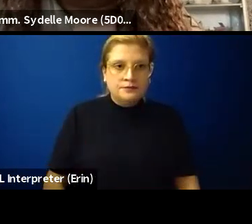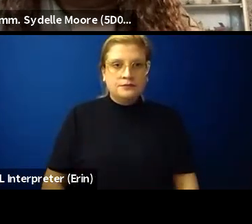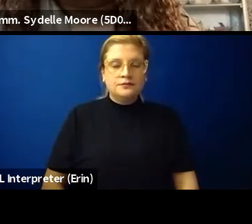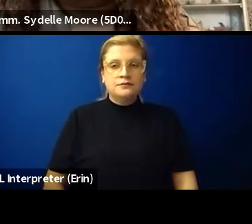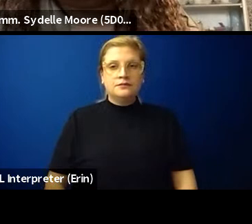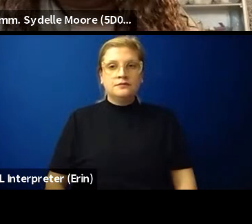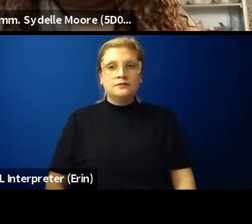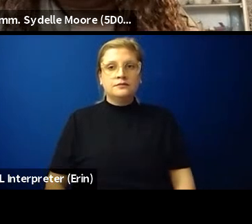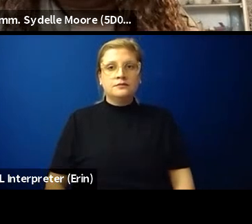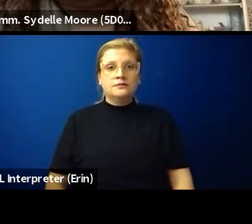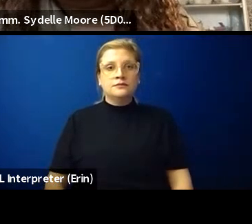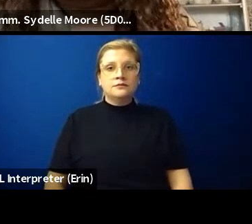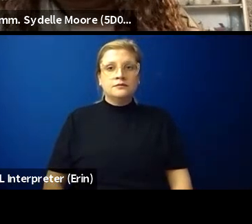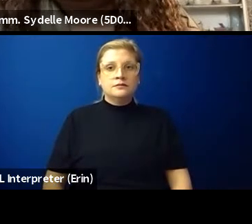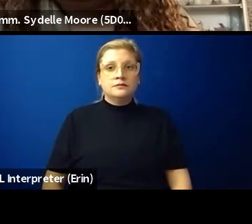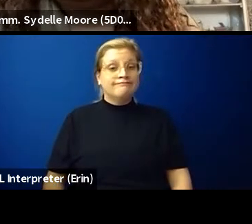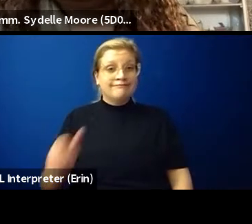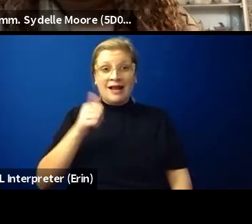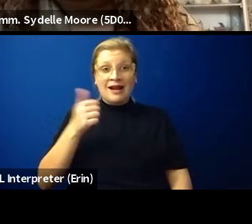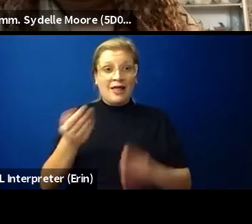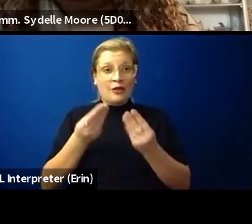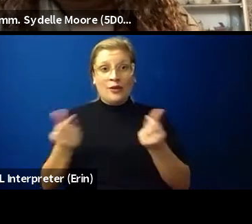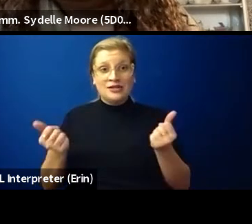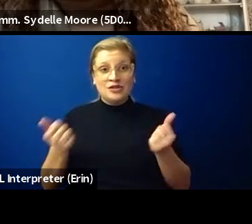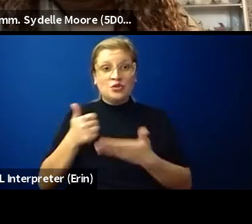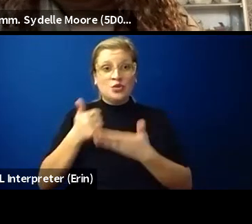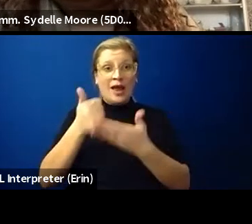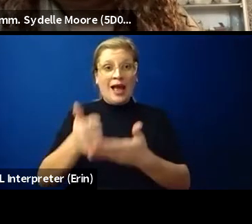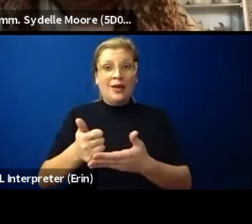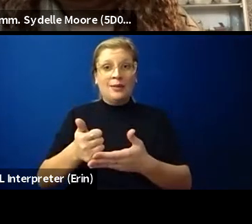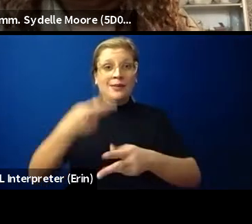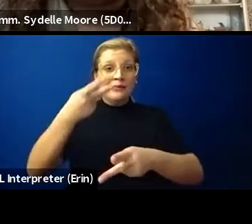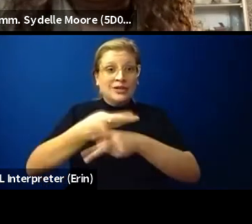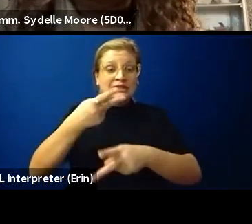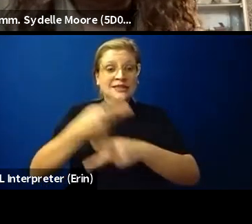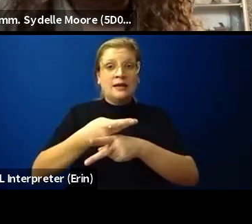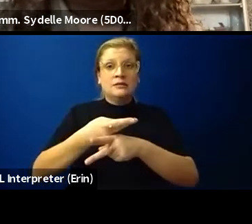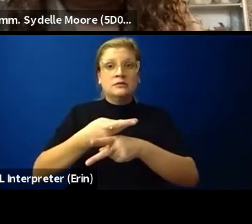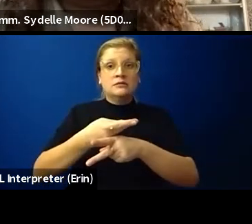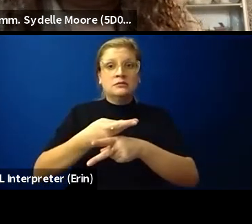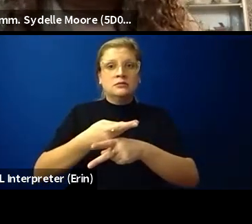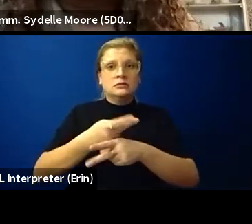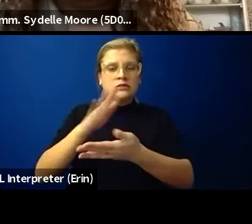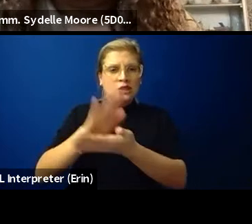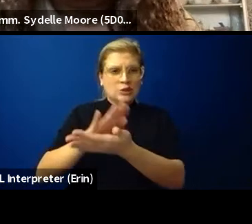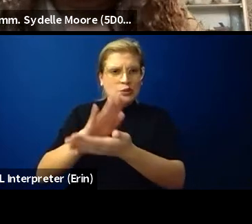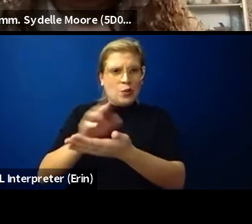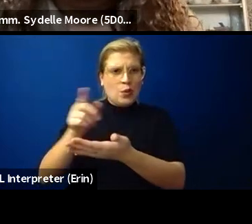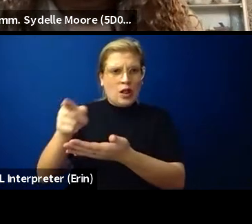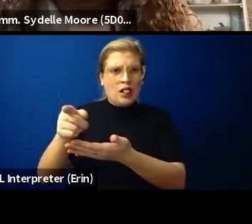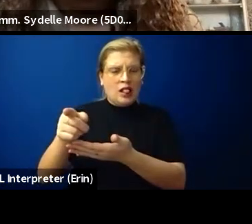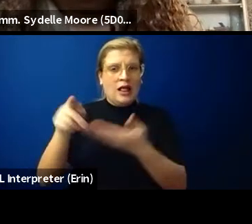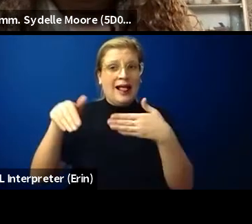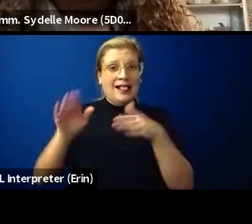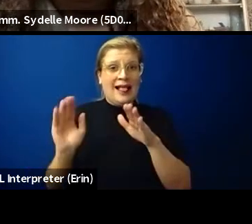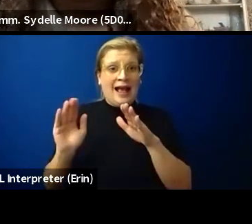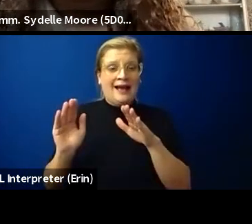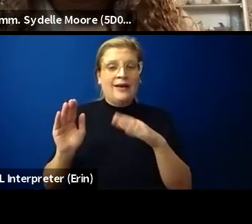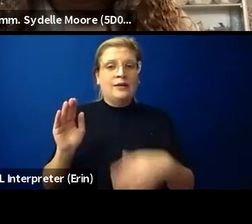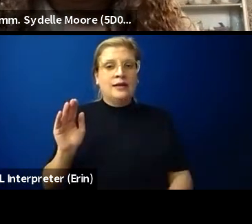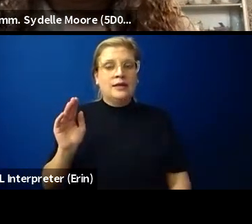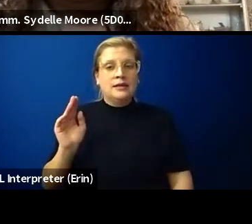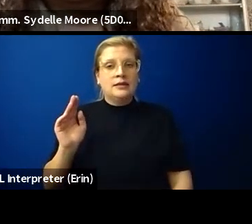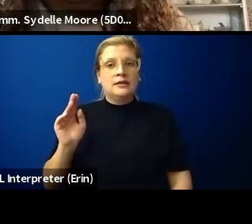So another resolution to help protect the Cromwell School and hopefully allow this